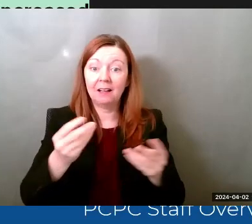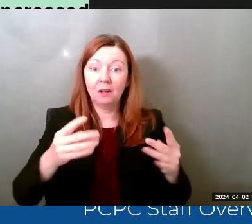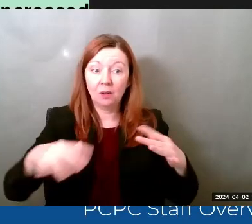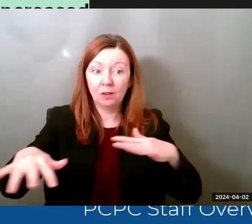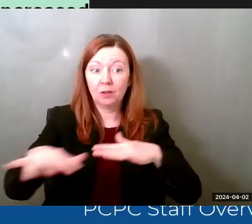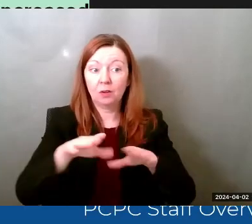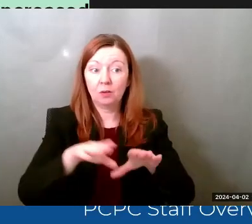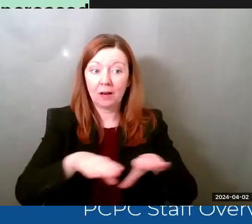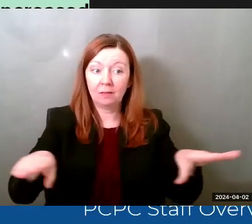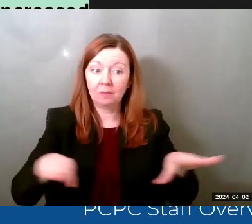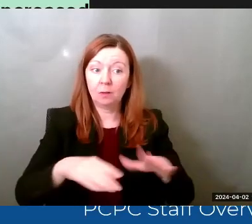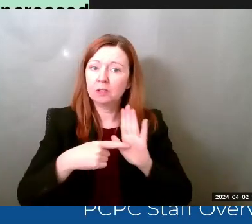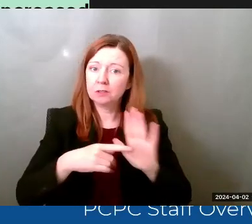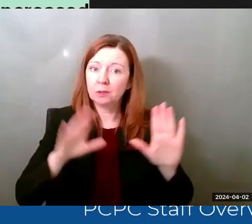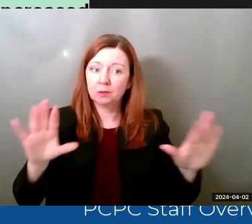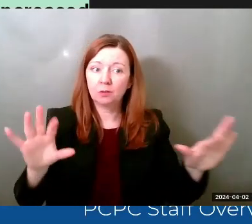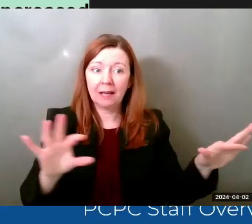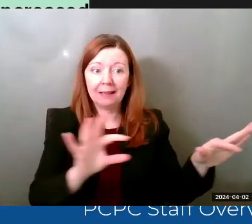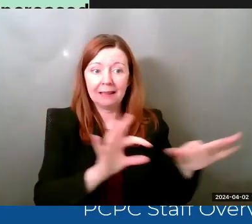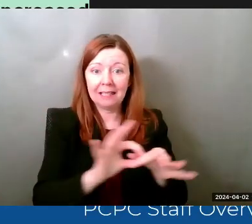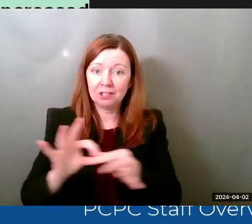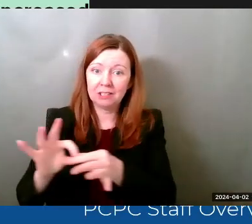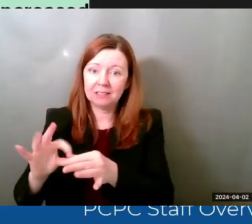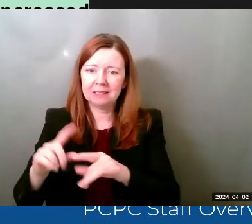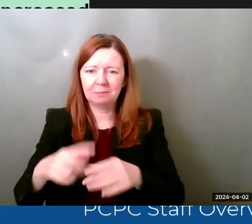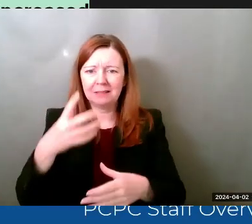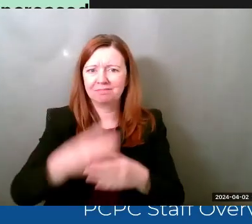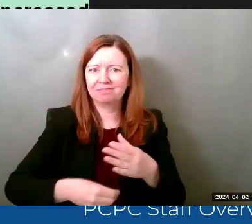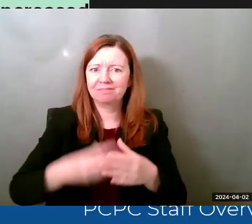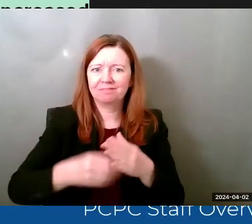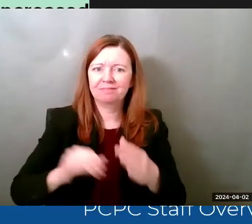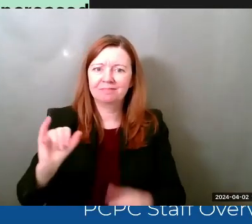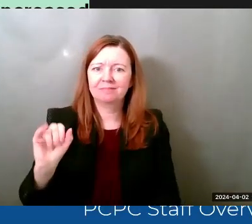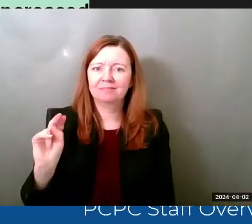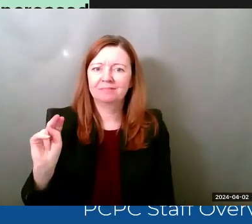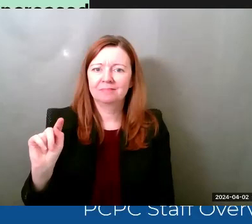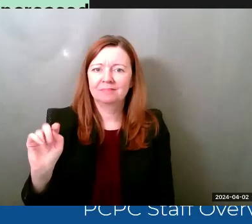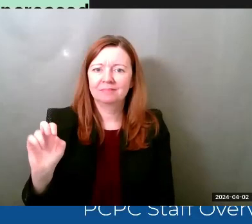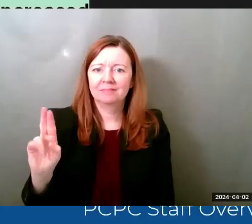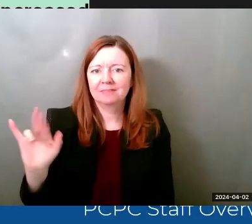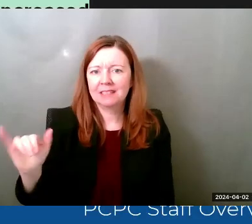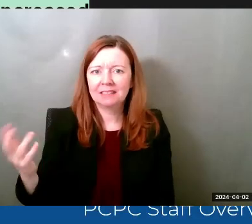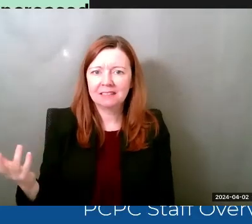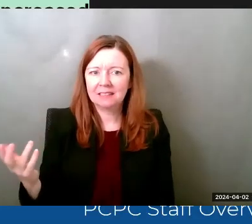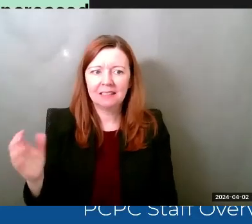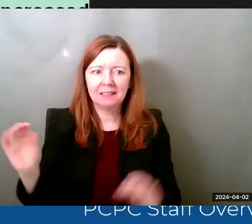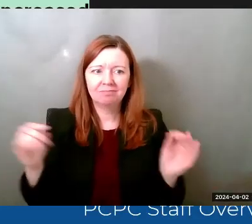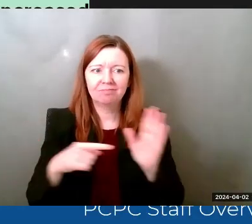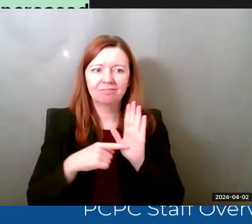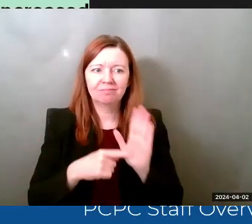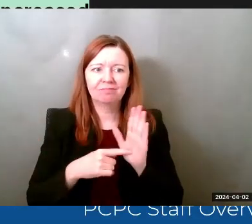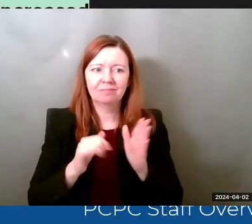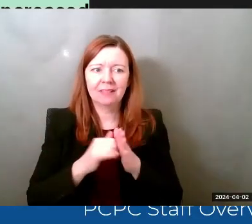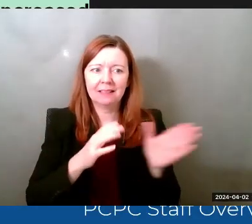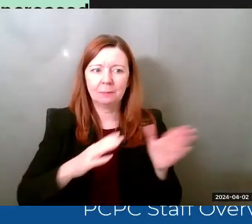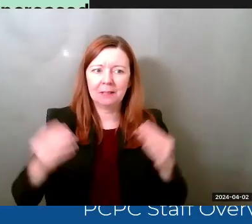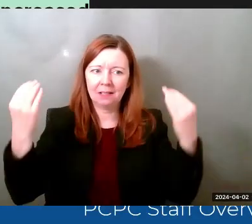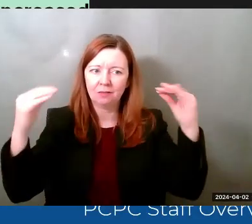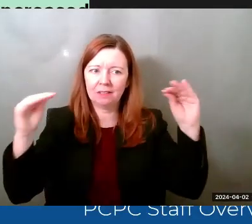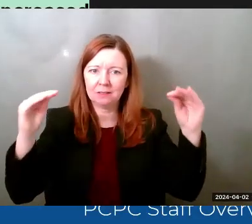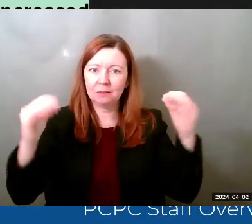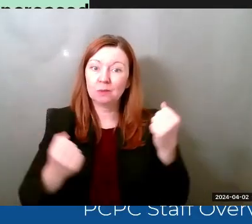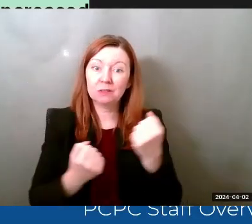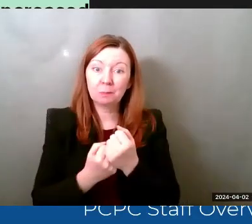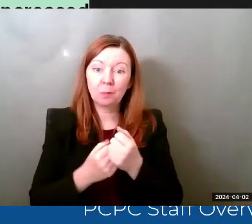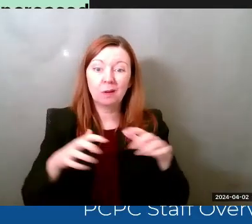shows great linkages, but lacks intensity. There is no indication that the planned retail would support